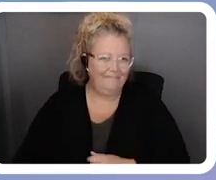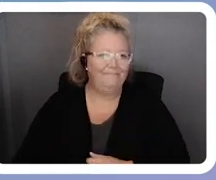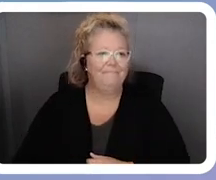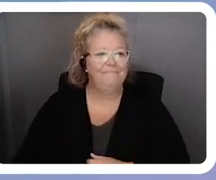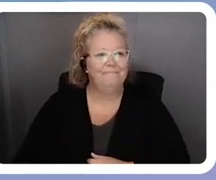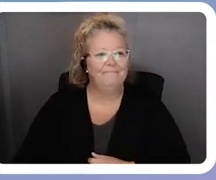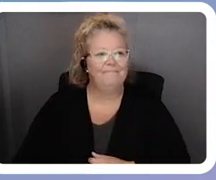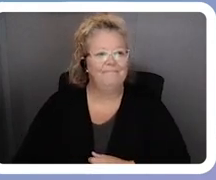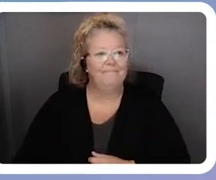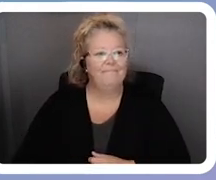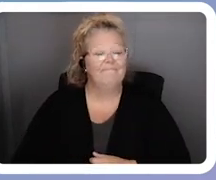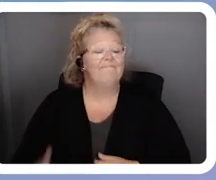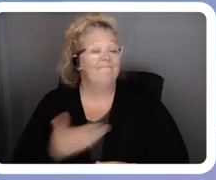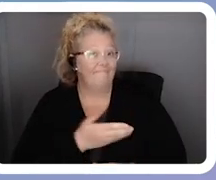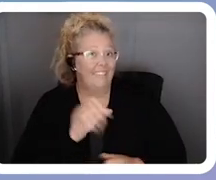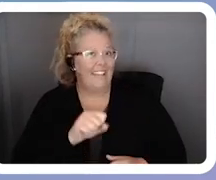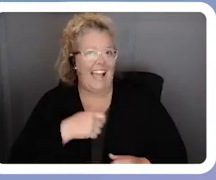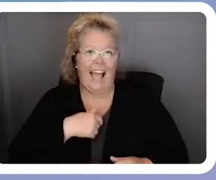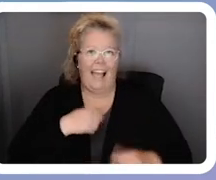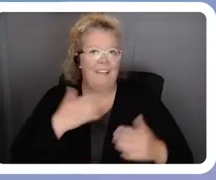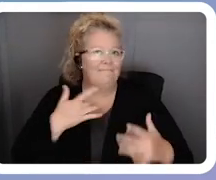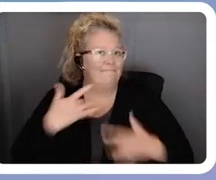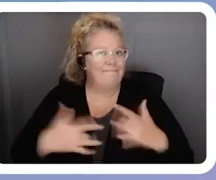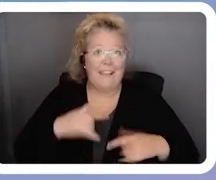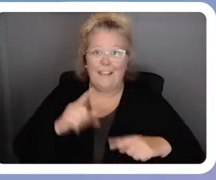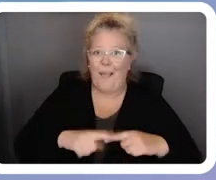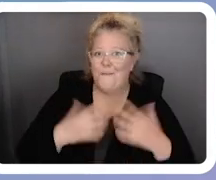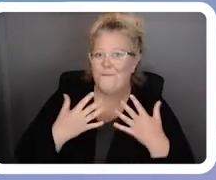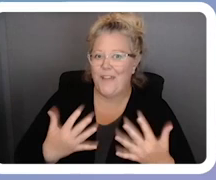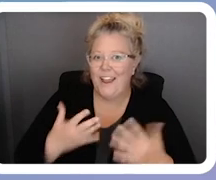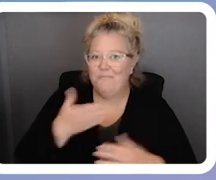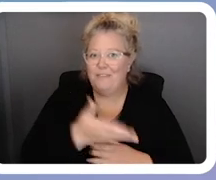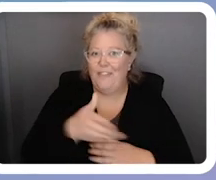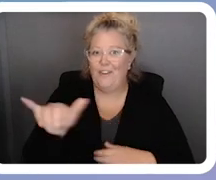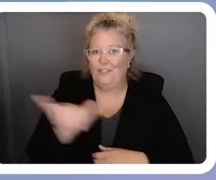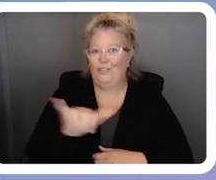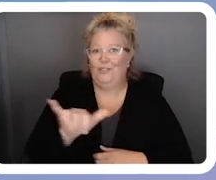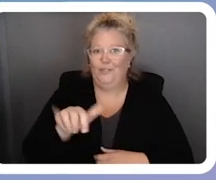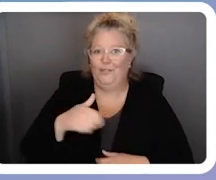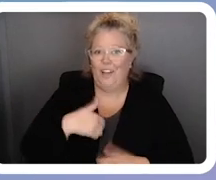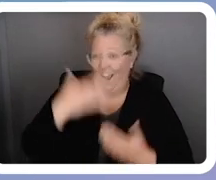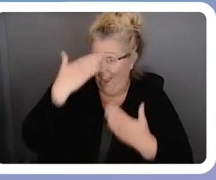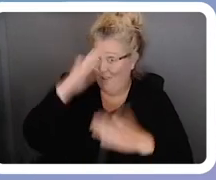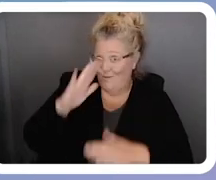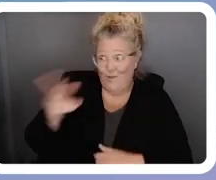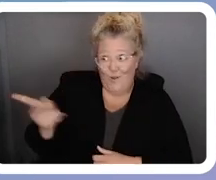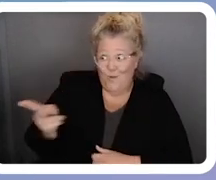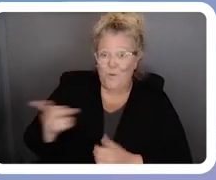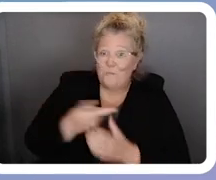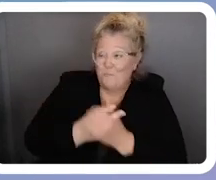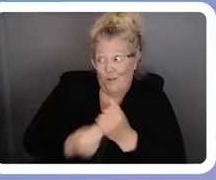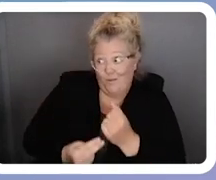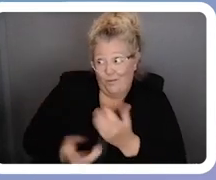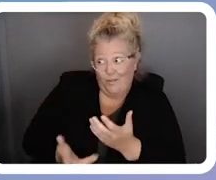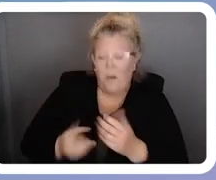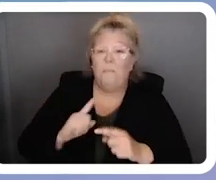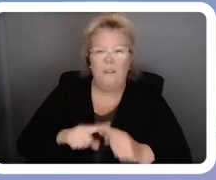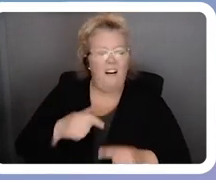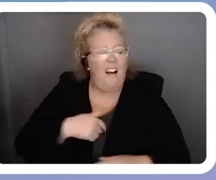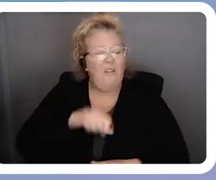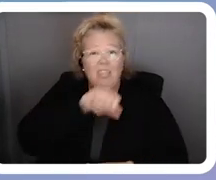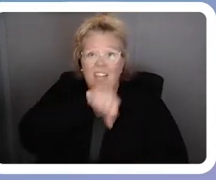wait to be there too. And I don't know you both, but I would love to see